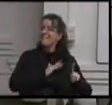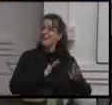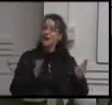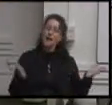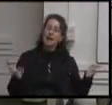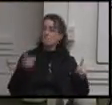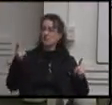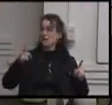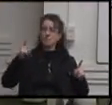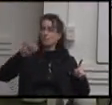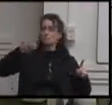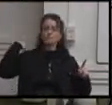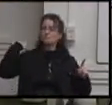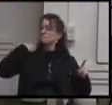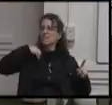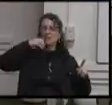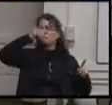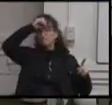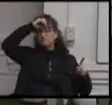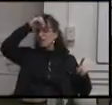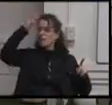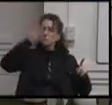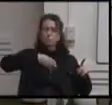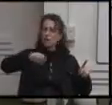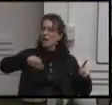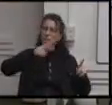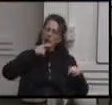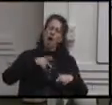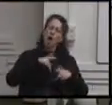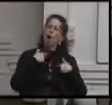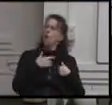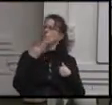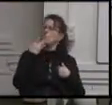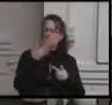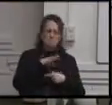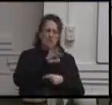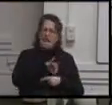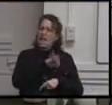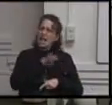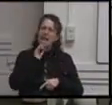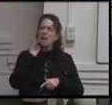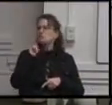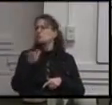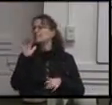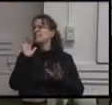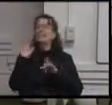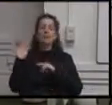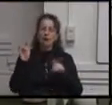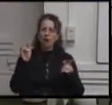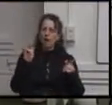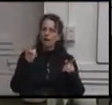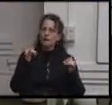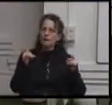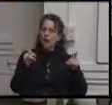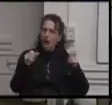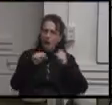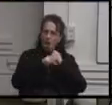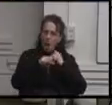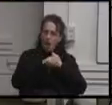a little bit, someplace they didn't consider before because they're in their rhythm, and we want to make them aware. I suspect